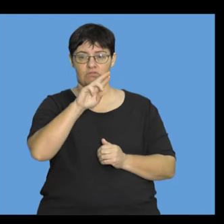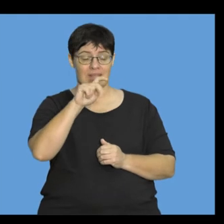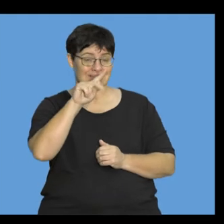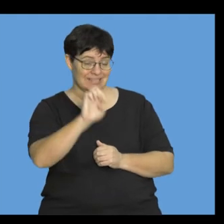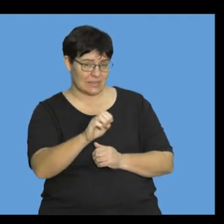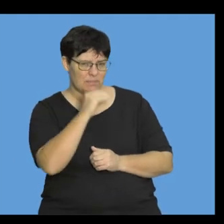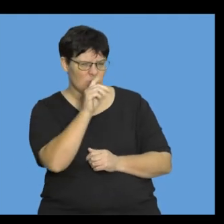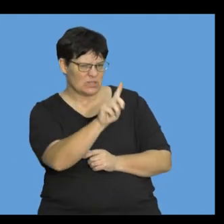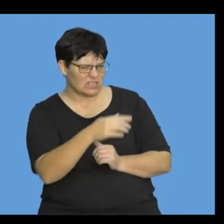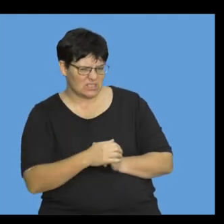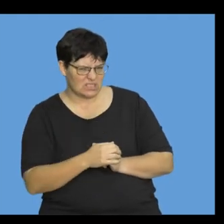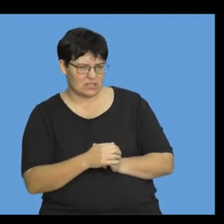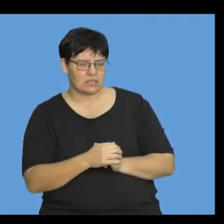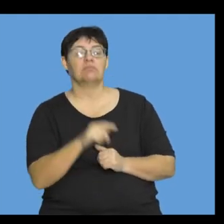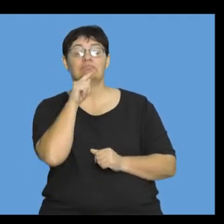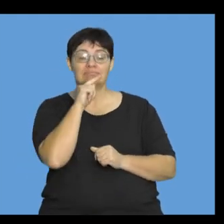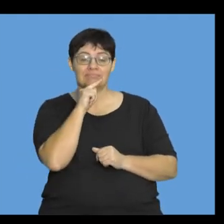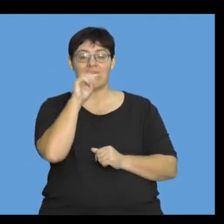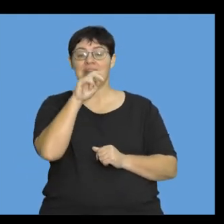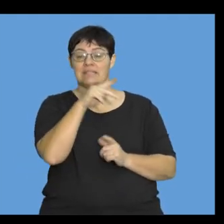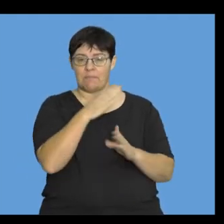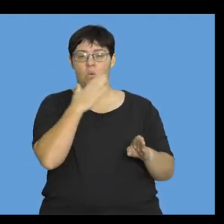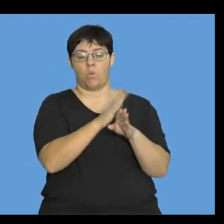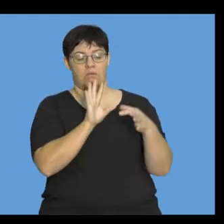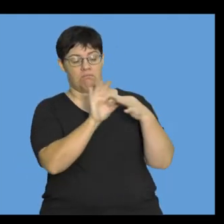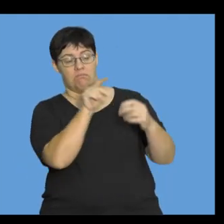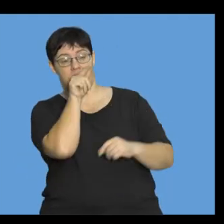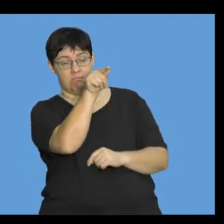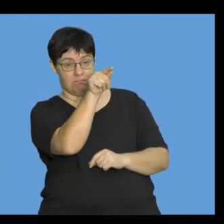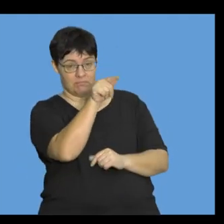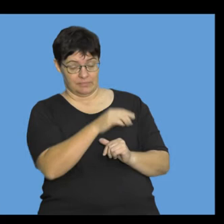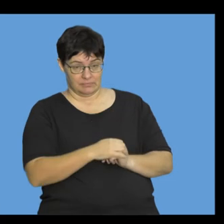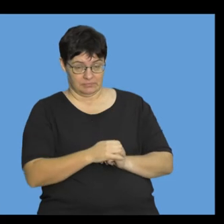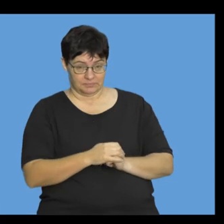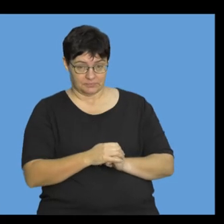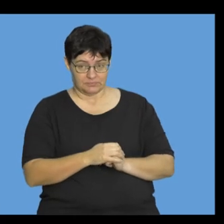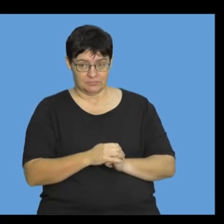Substrate means something that the enzyme works on,